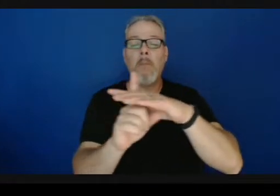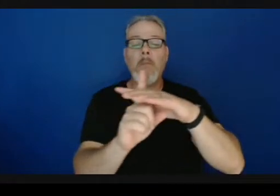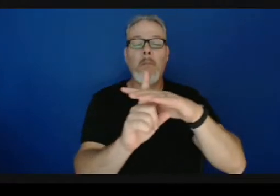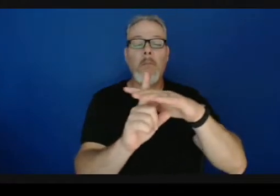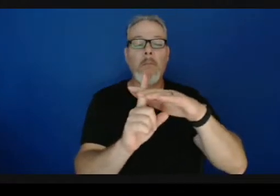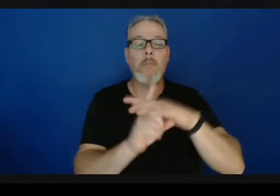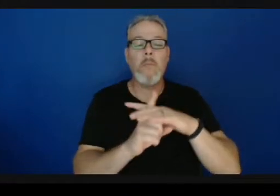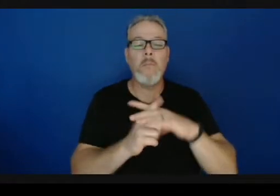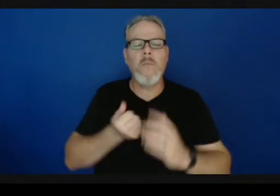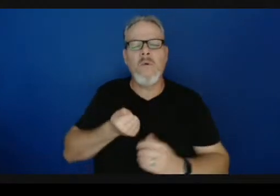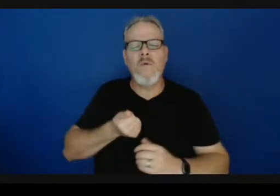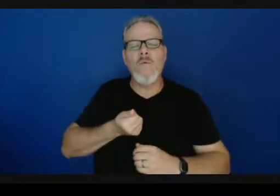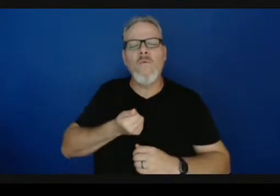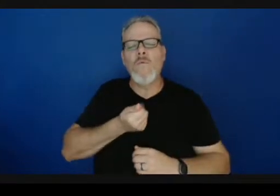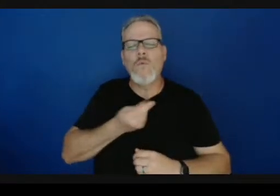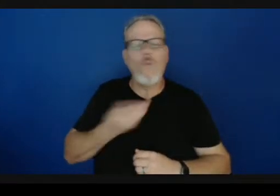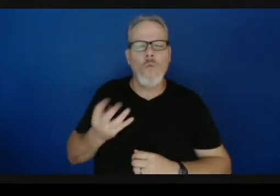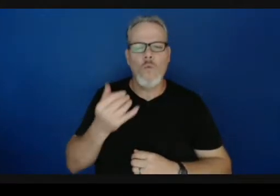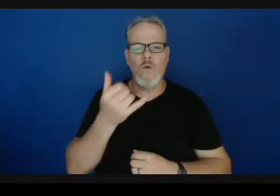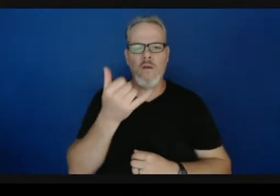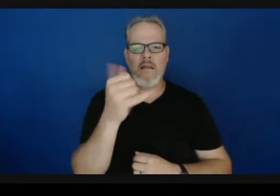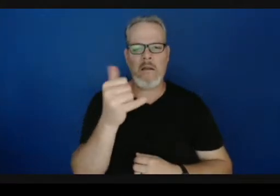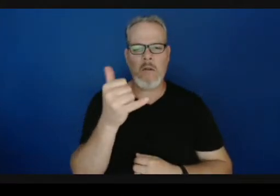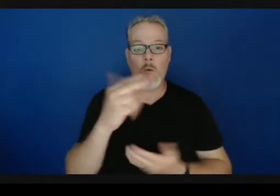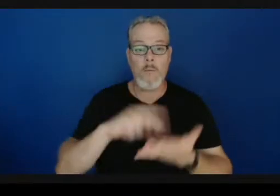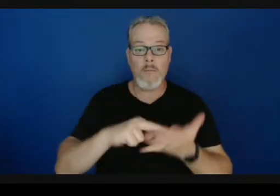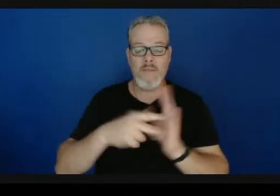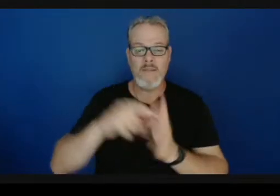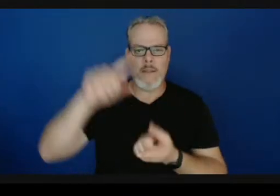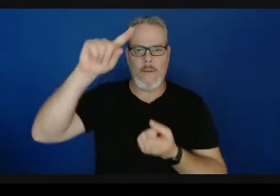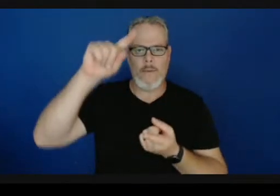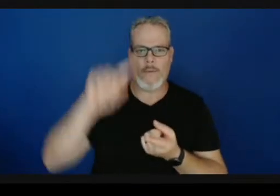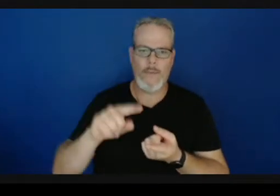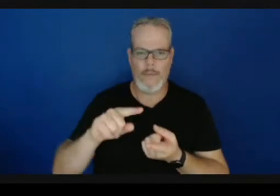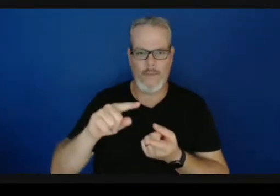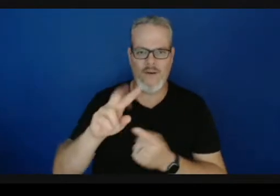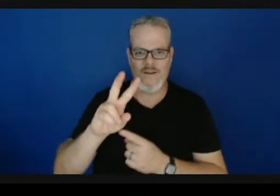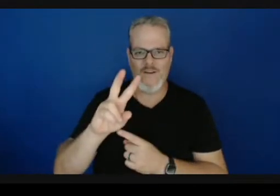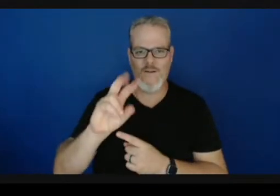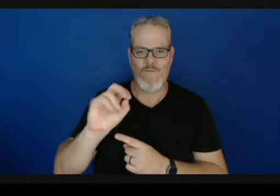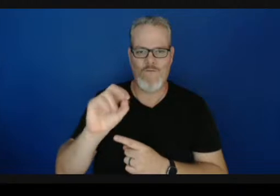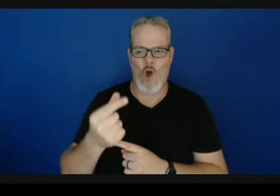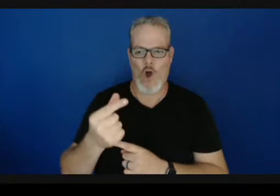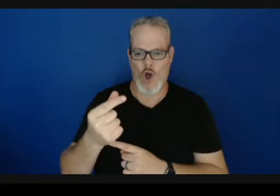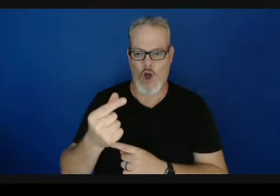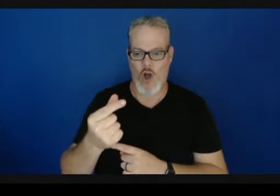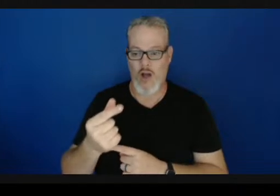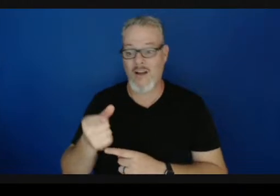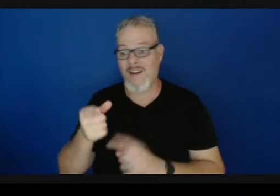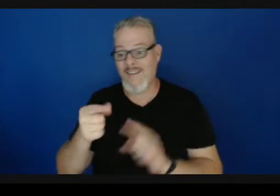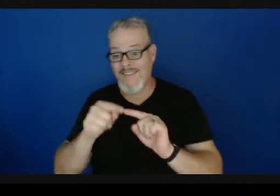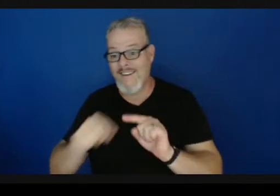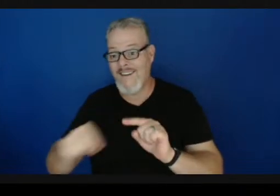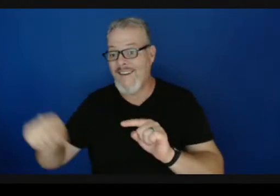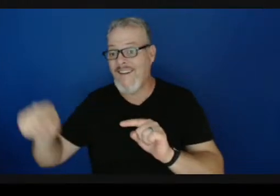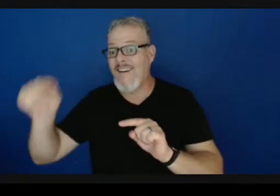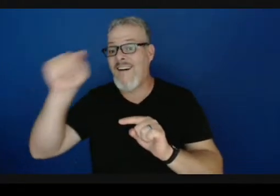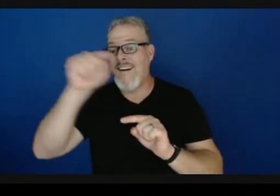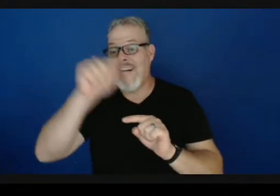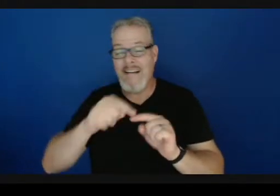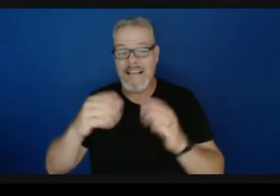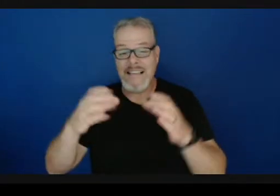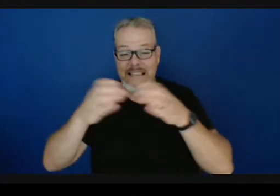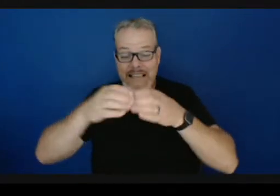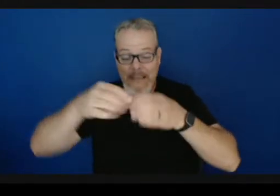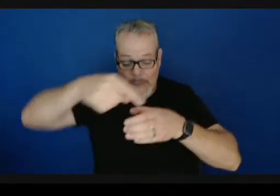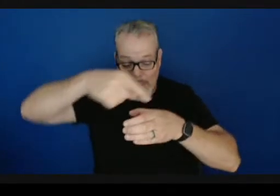slightly increased VOG in the air, where I've just highlighted here. So in the nearer areas to the volcano, but reaching into the saddle